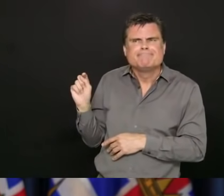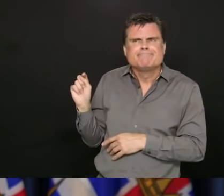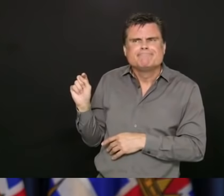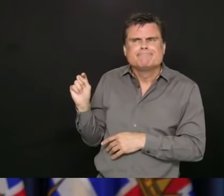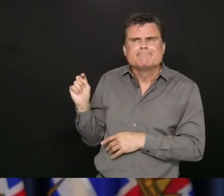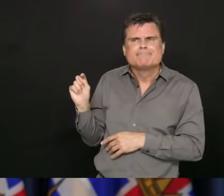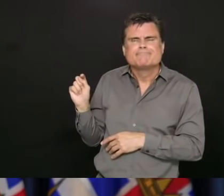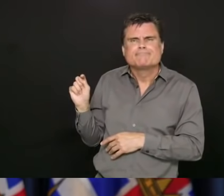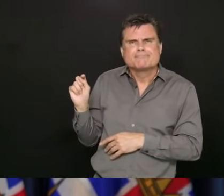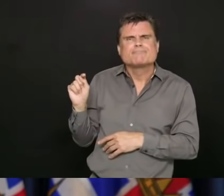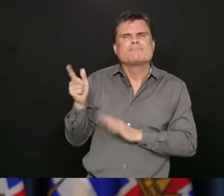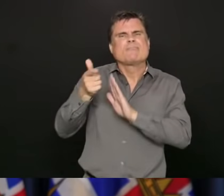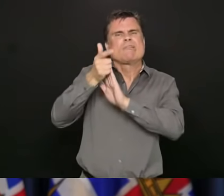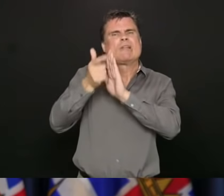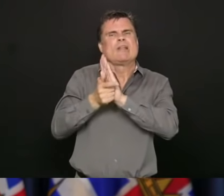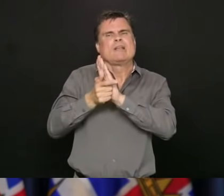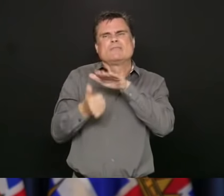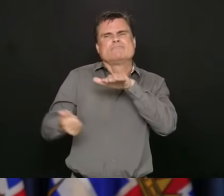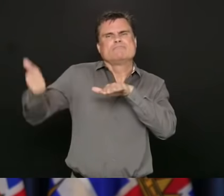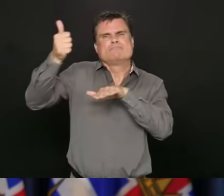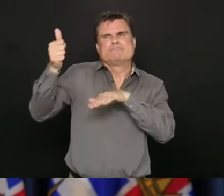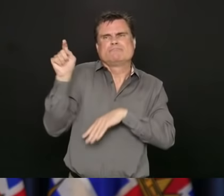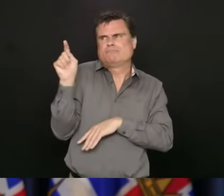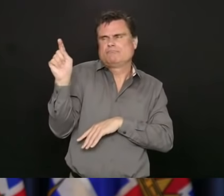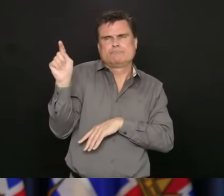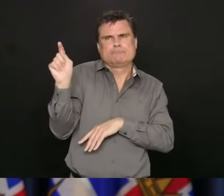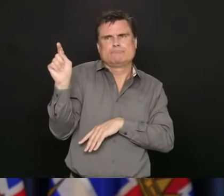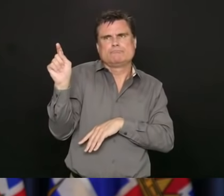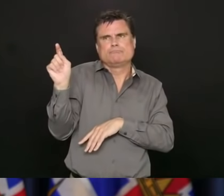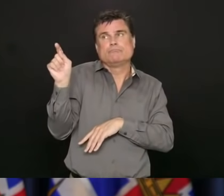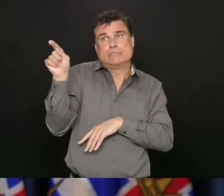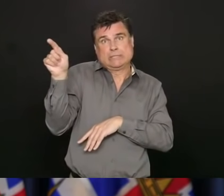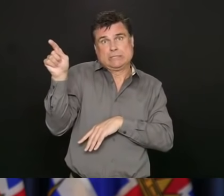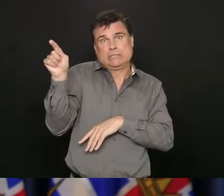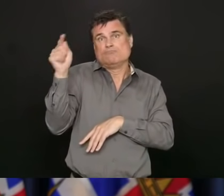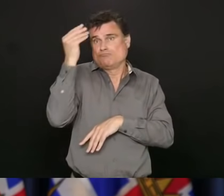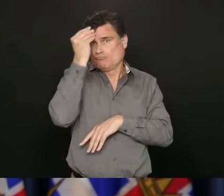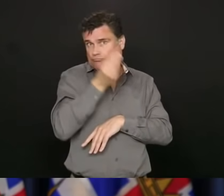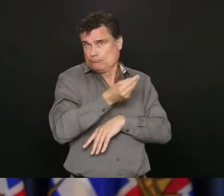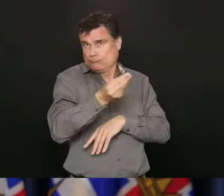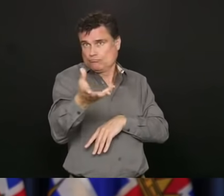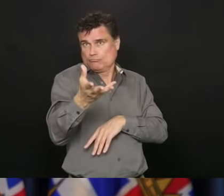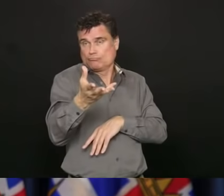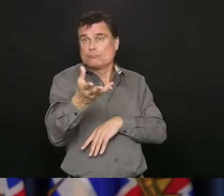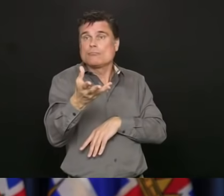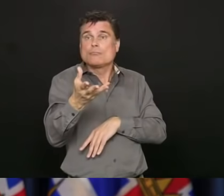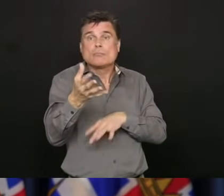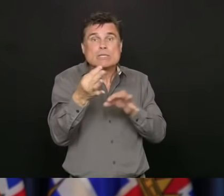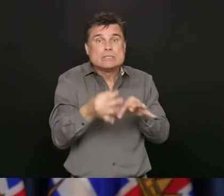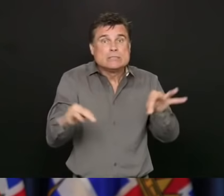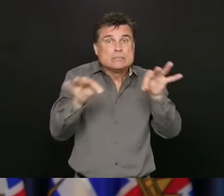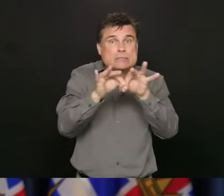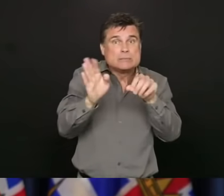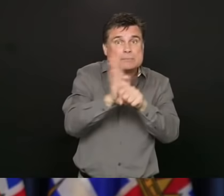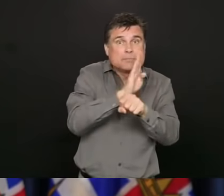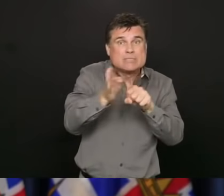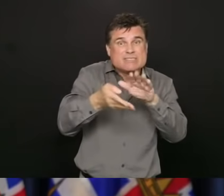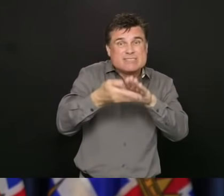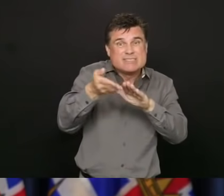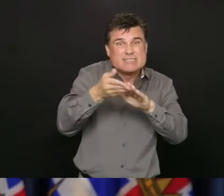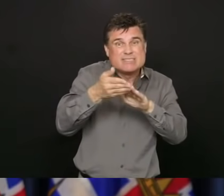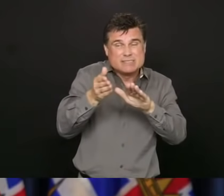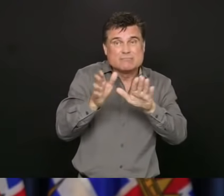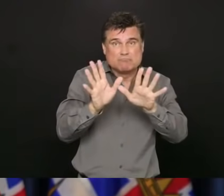related to COVID-19 as they continue to operate, say daycare centers, if there ends up being an outbreak there, as long as